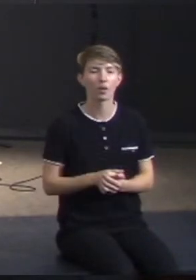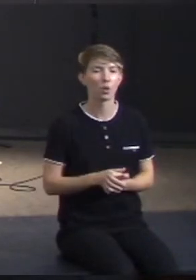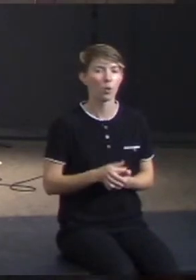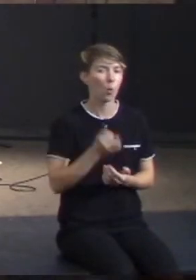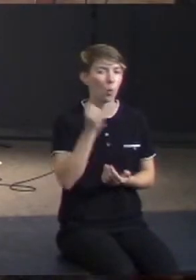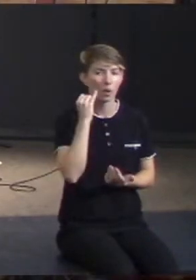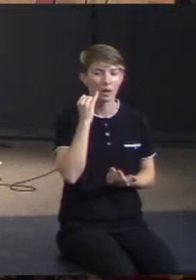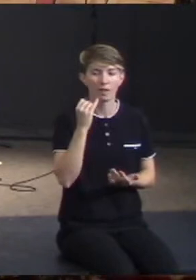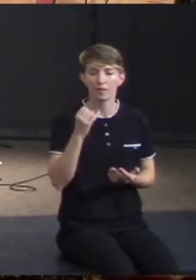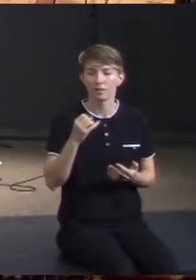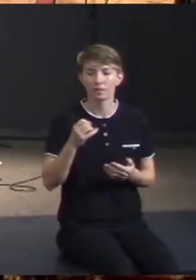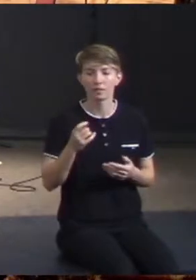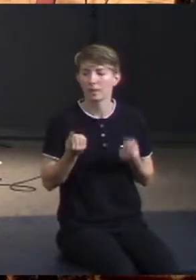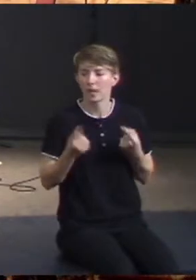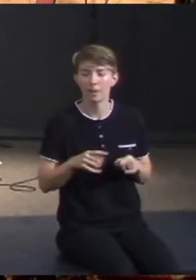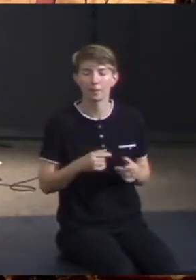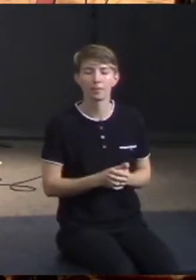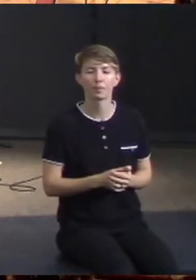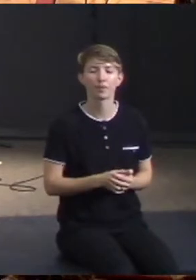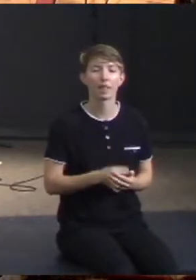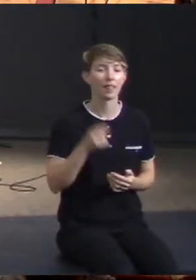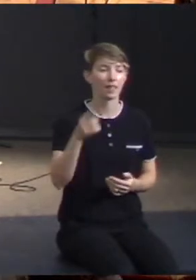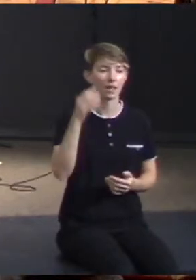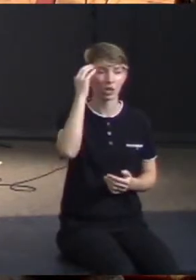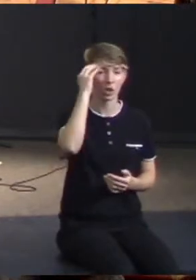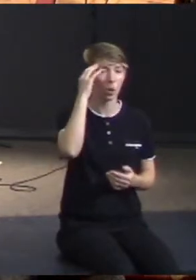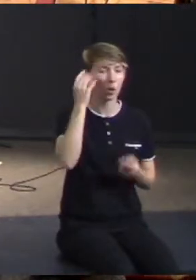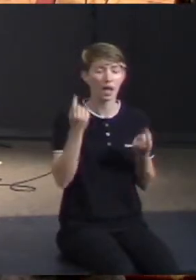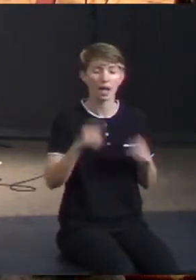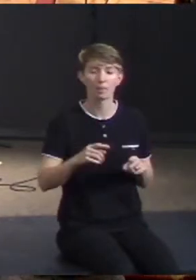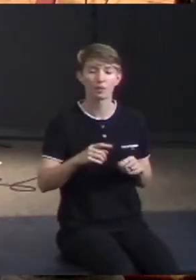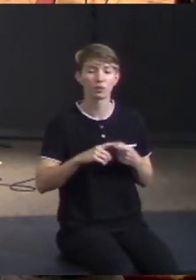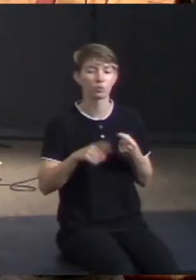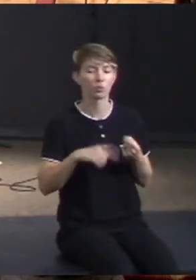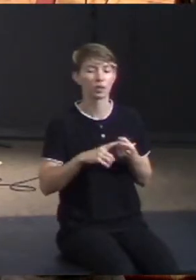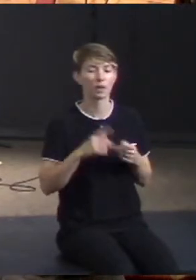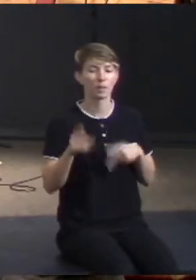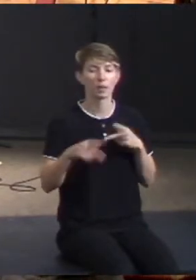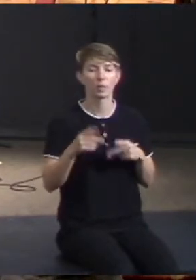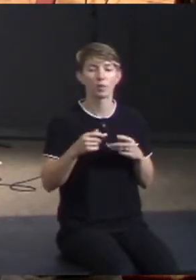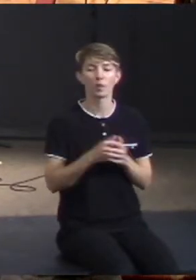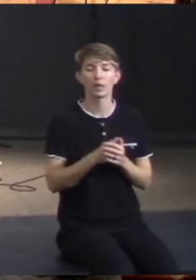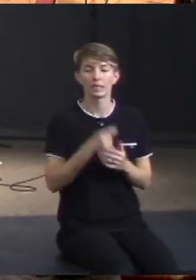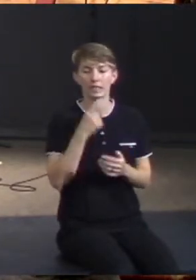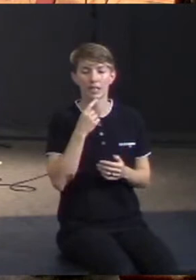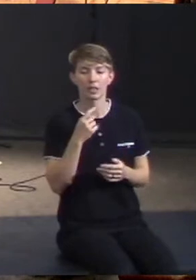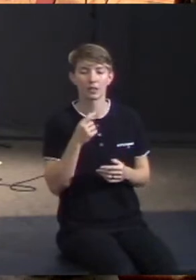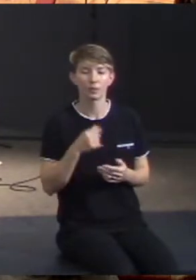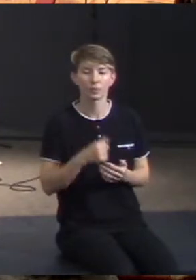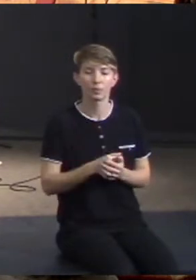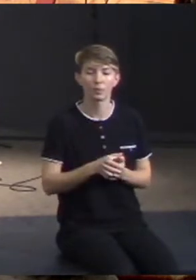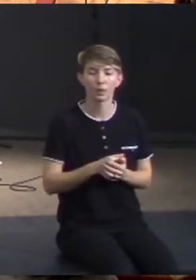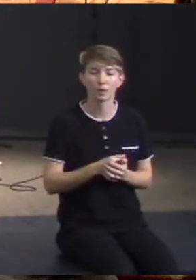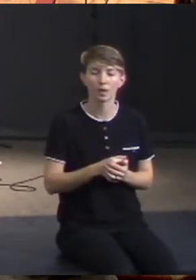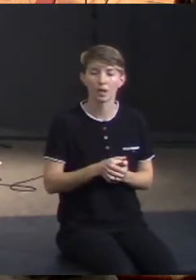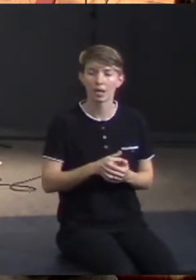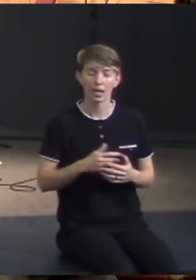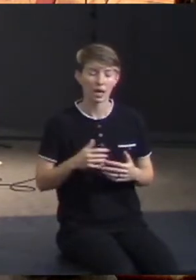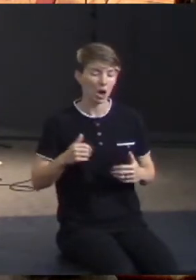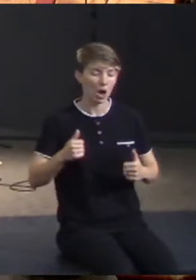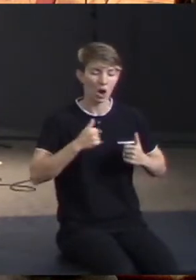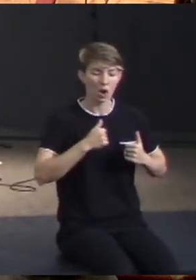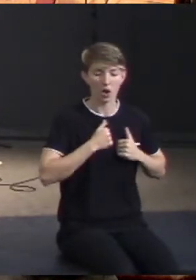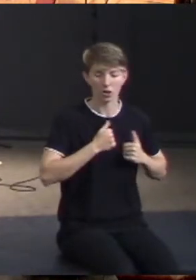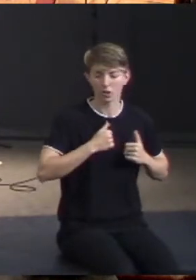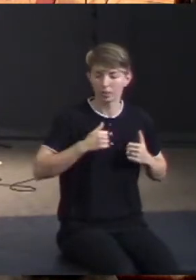there's a strange prophet. They know what happens when people who claim to be prophets go out into the desert. They get an army together. And when they get an army, it